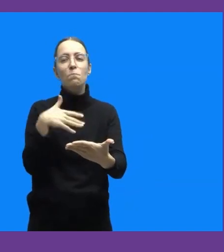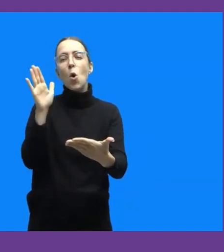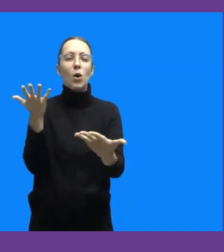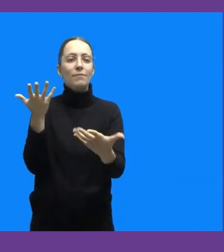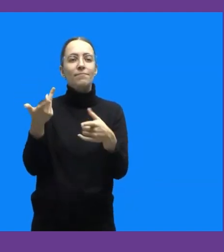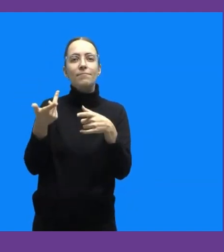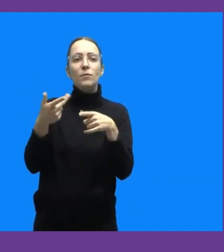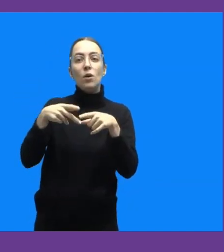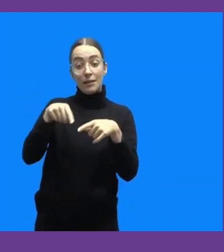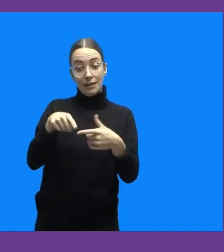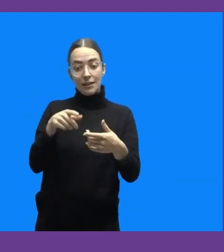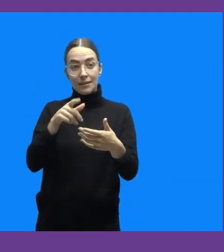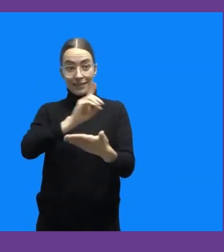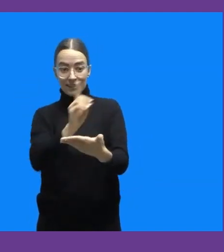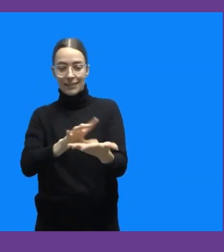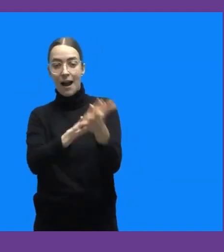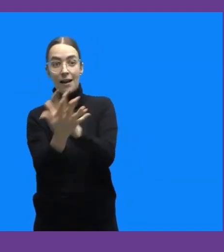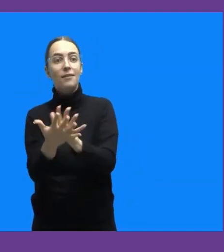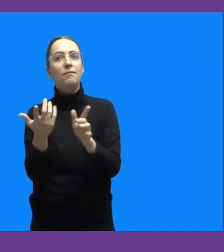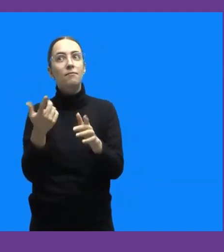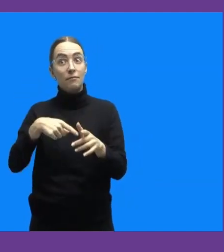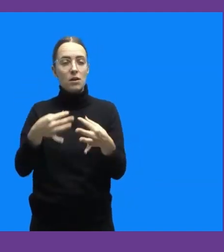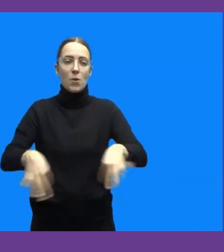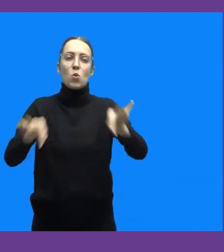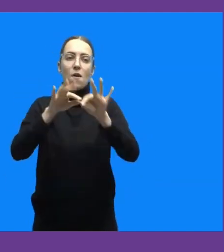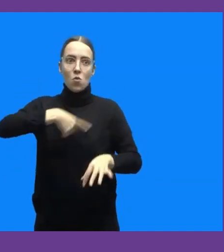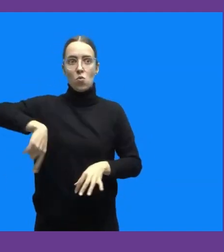order to take action